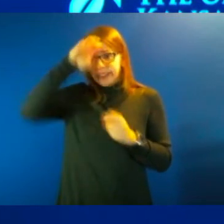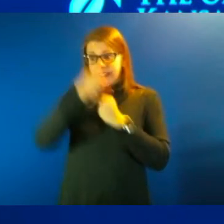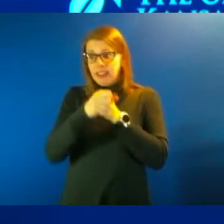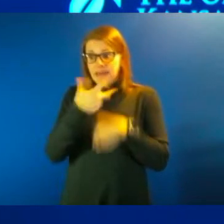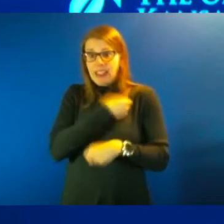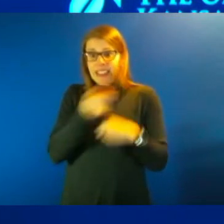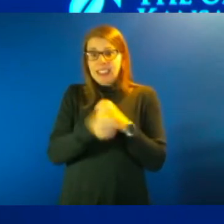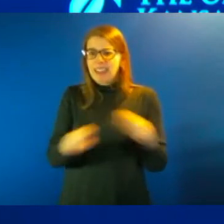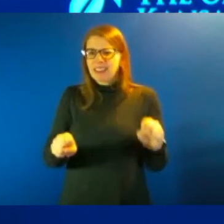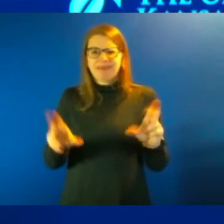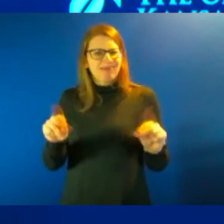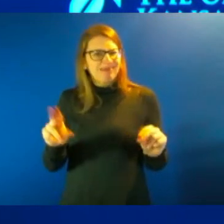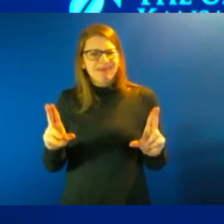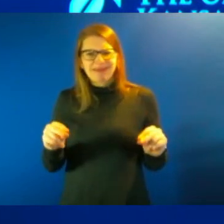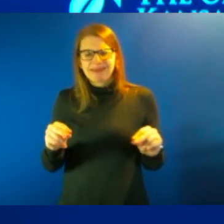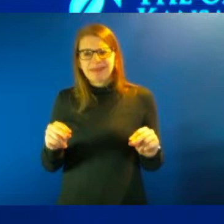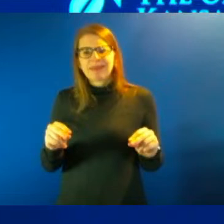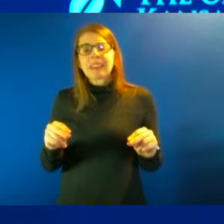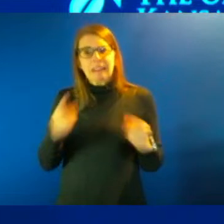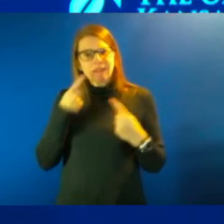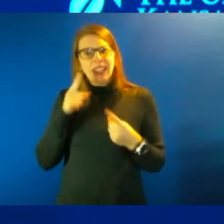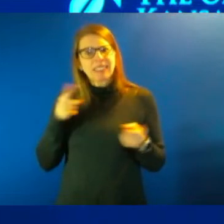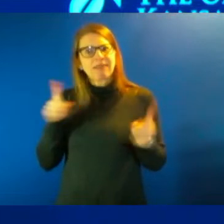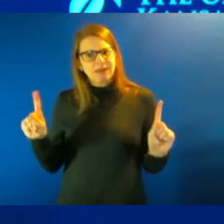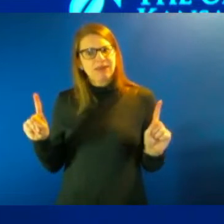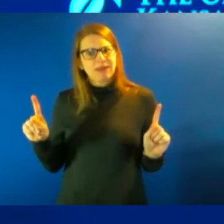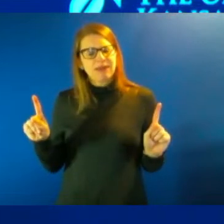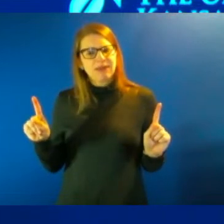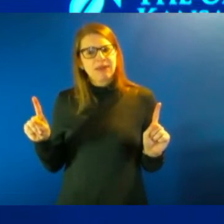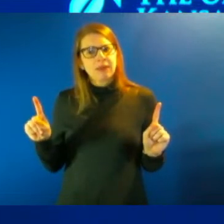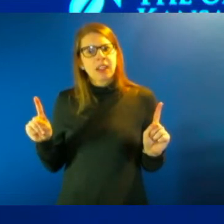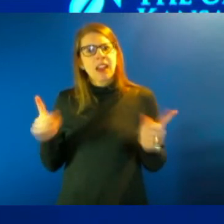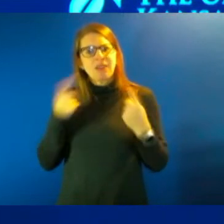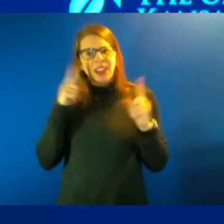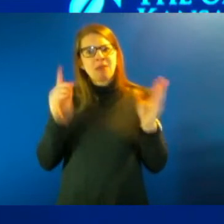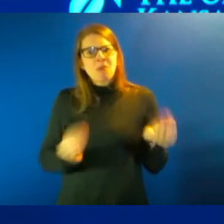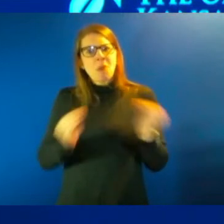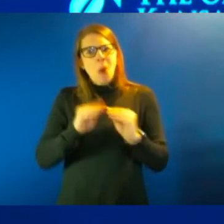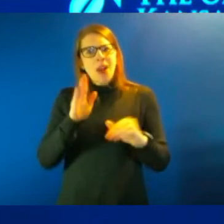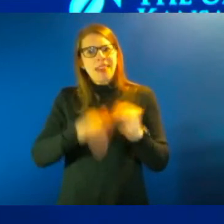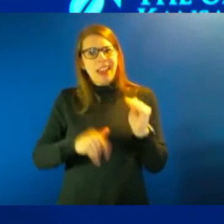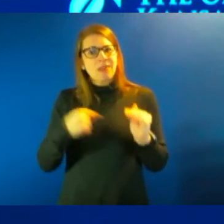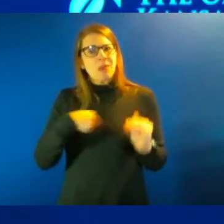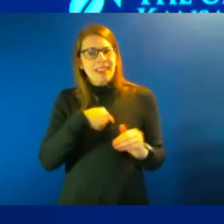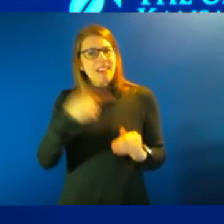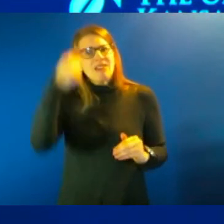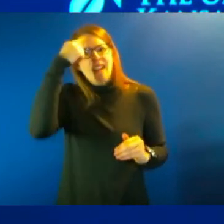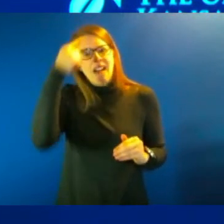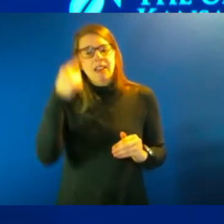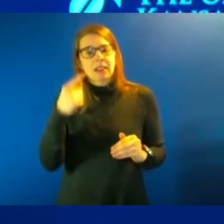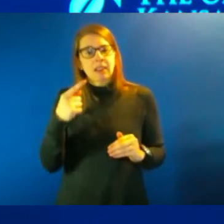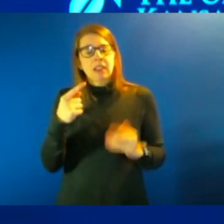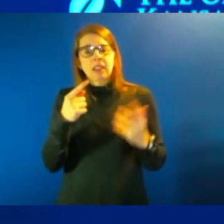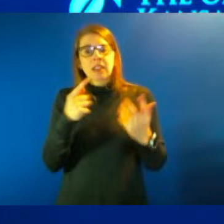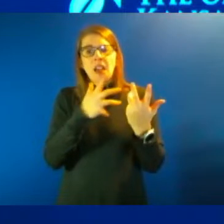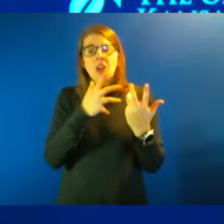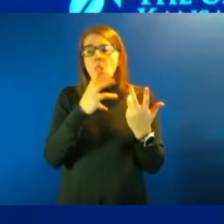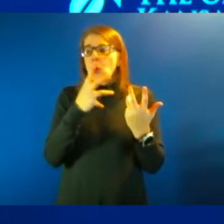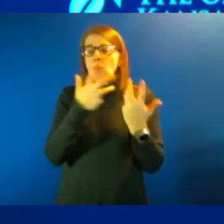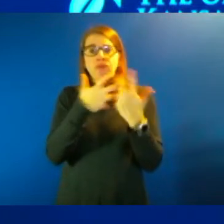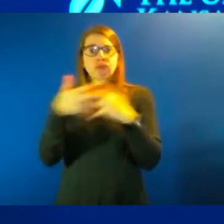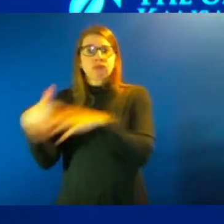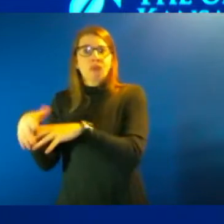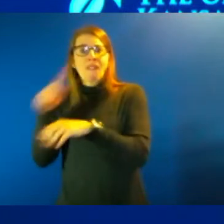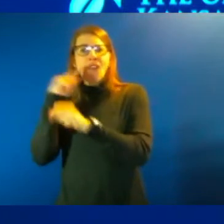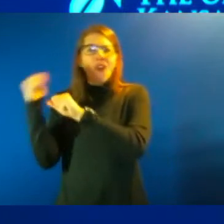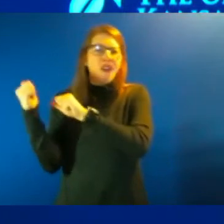They're incredibly effective. They're far more effective than we ever imagined they could be. And they work for everyone. And so it's just, if